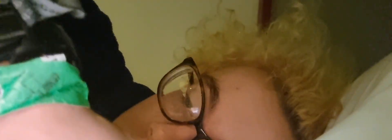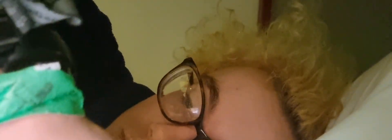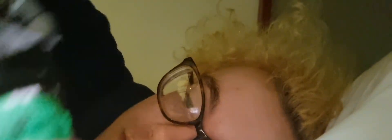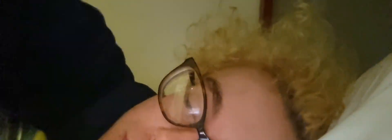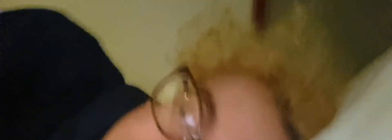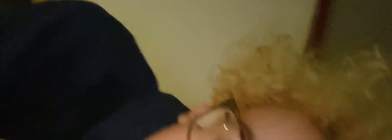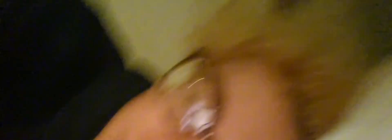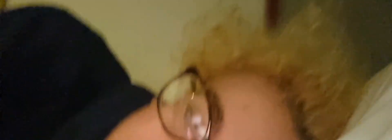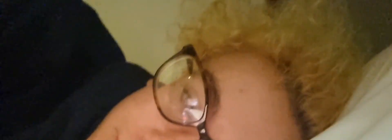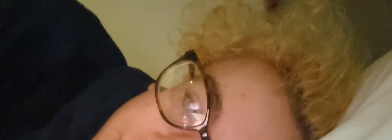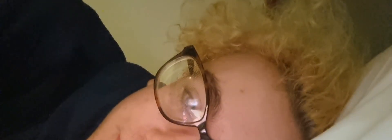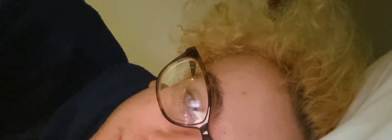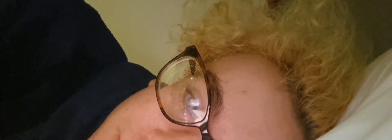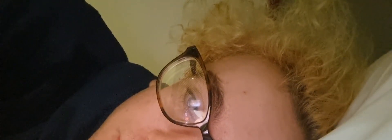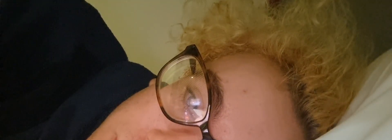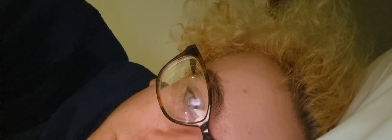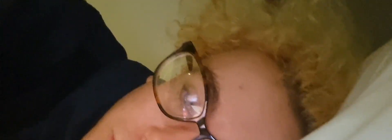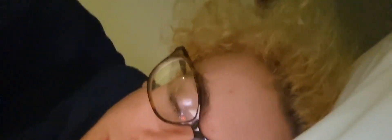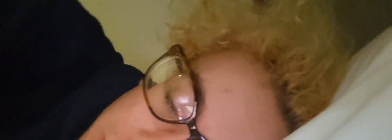oh, it's